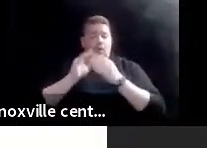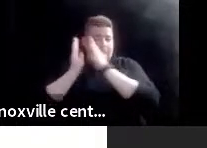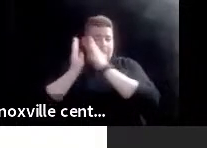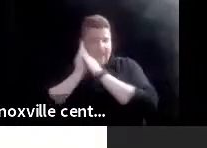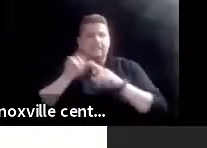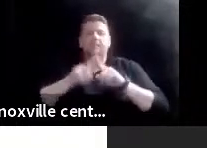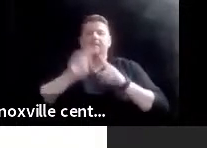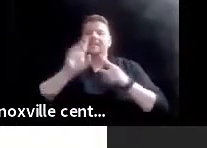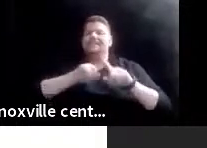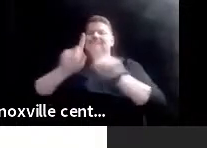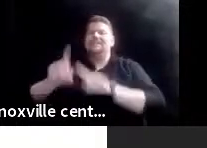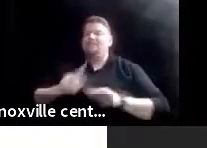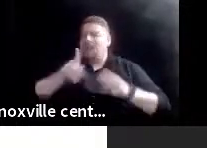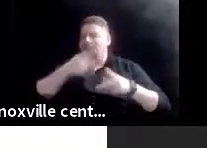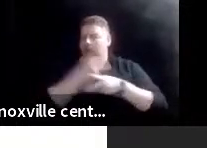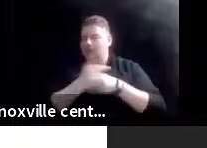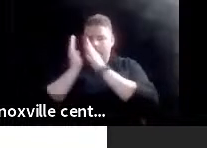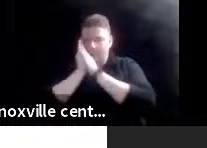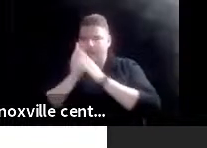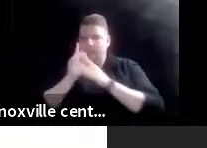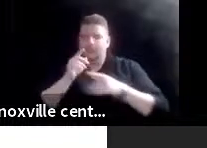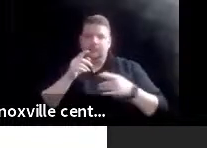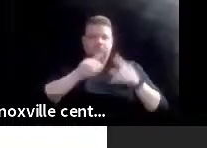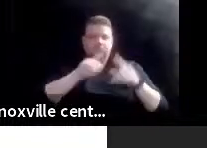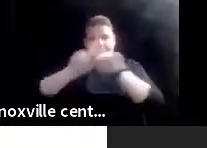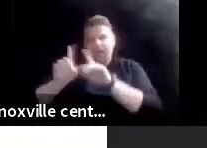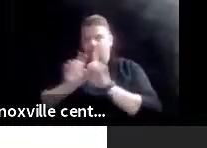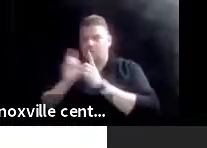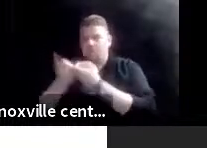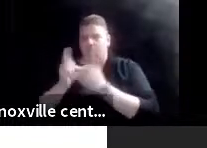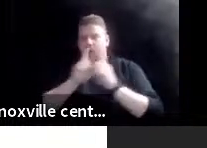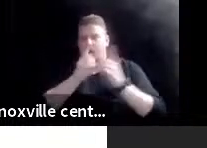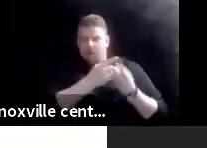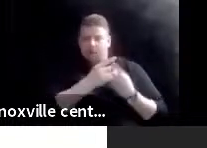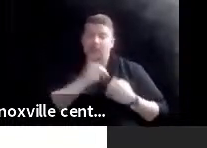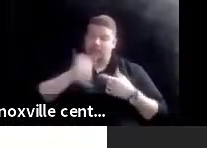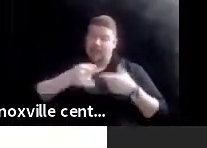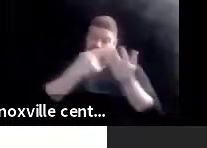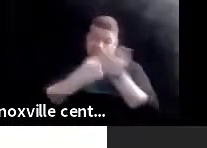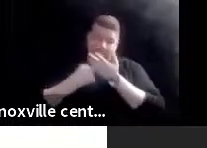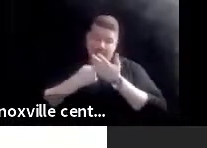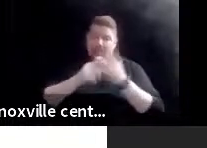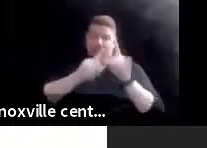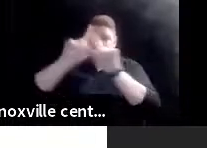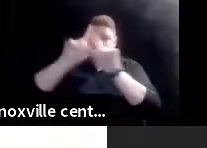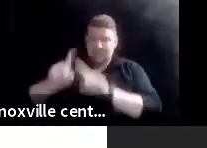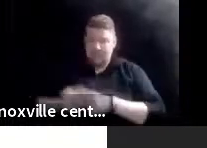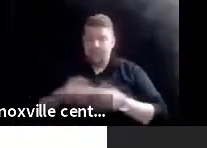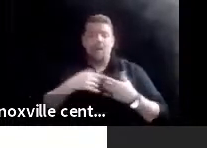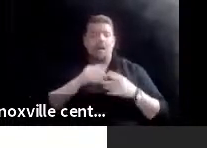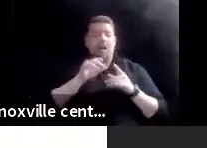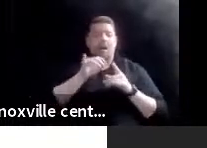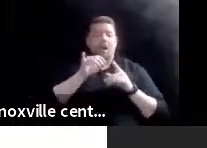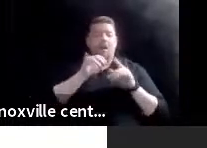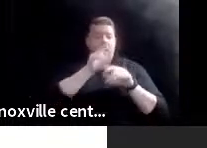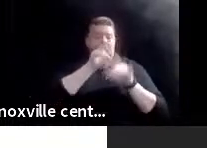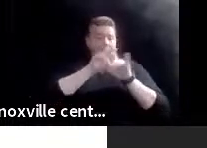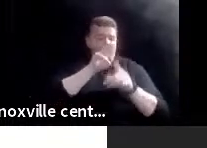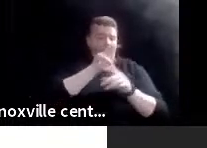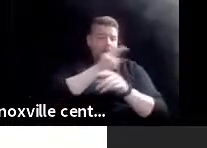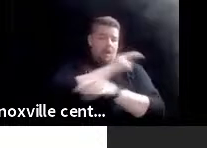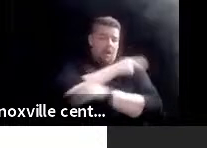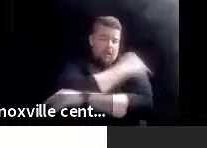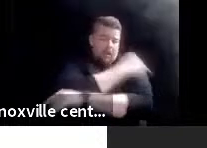of different beds. And so that's why in discussions, it was felt that from a hospital system perspective, we wanted to have